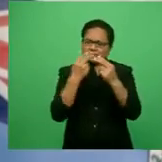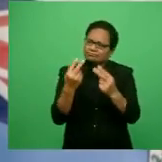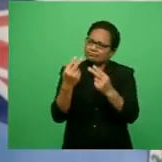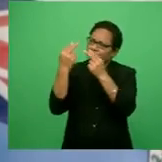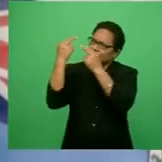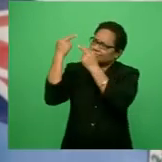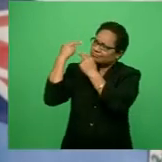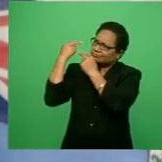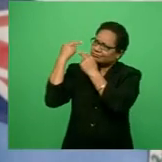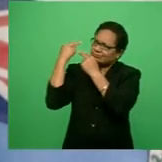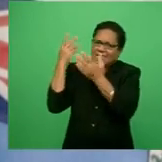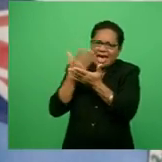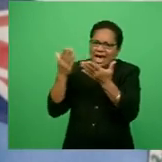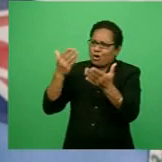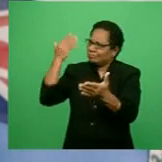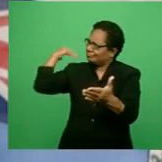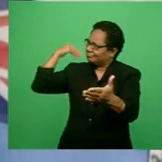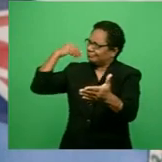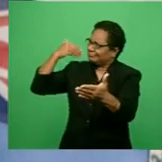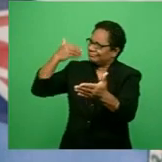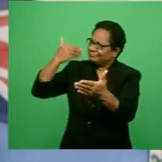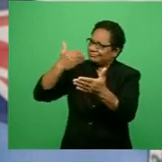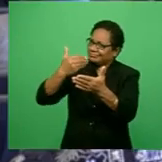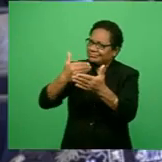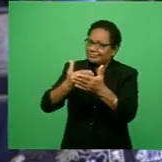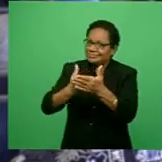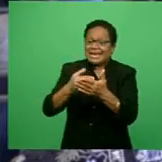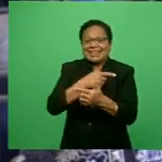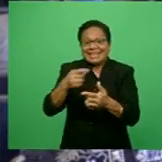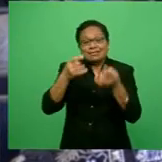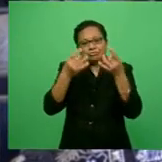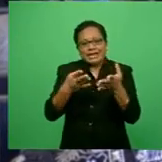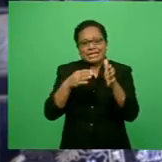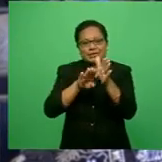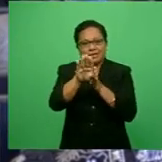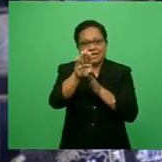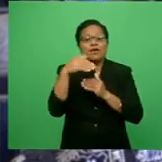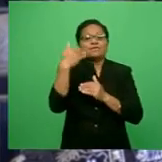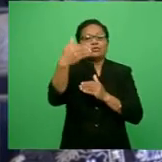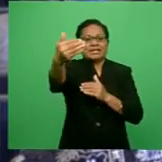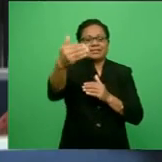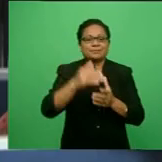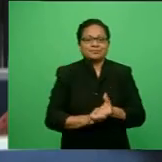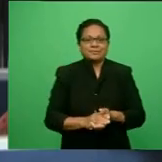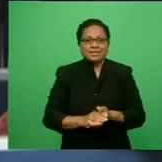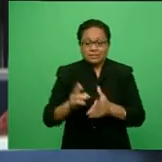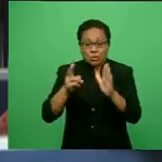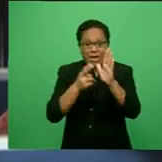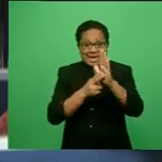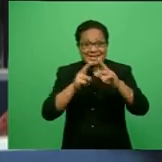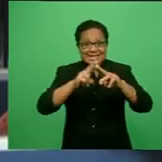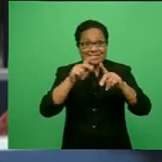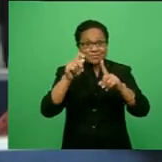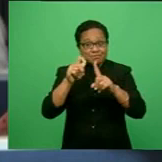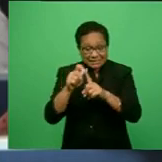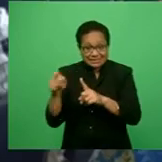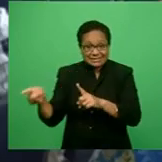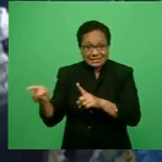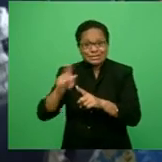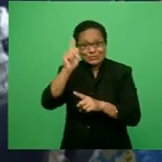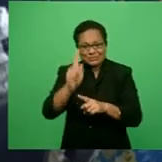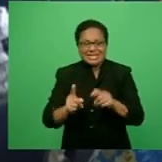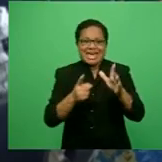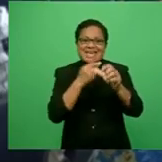we prepare to embrace that future. The National Federation Party also held its annual general meeting in SUVA